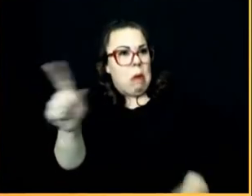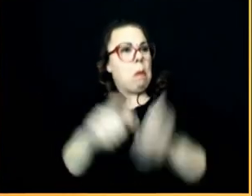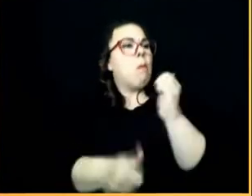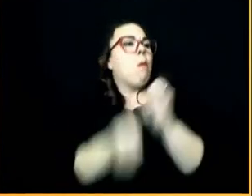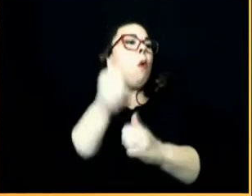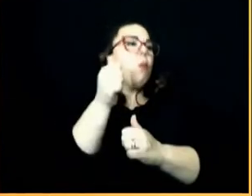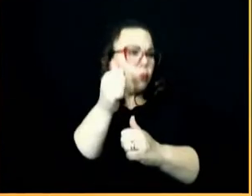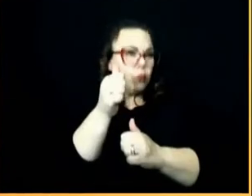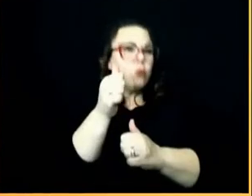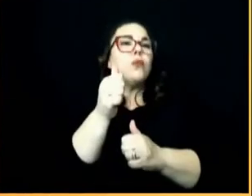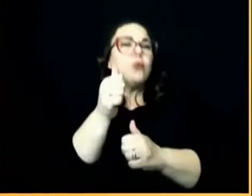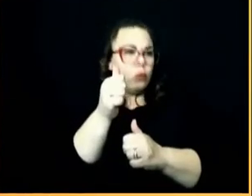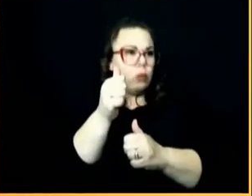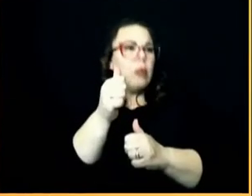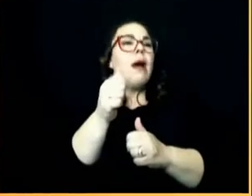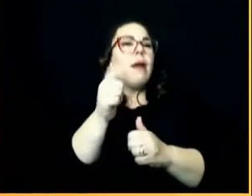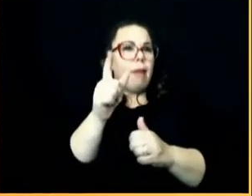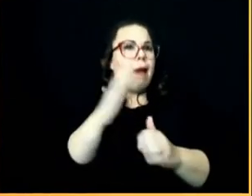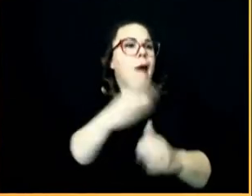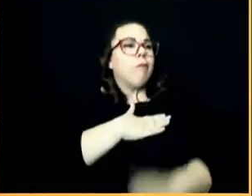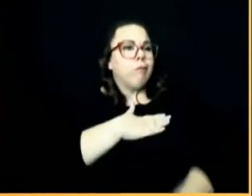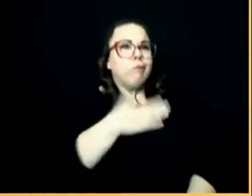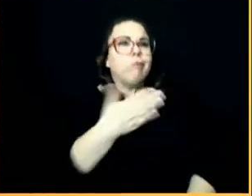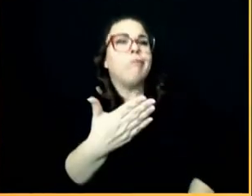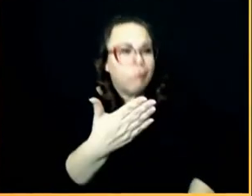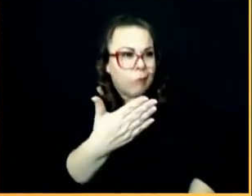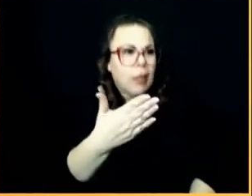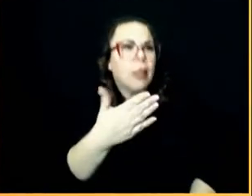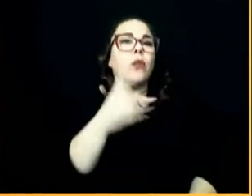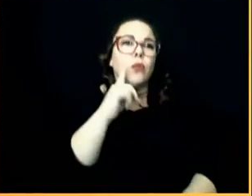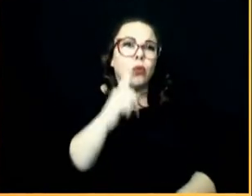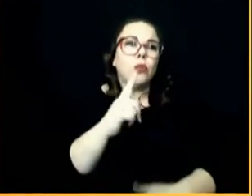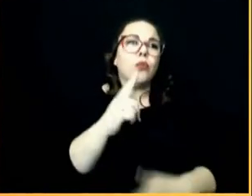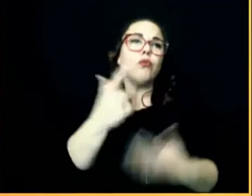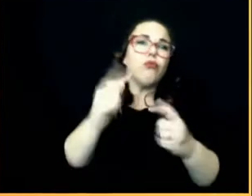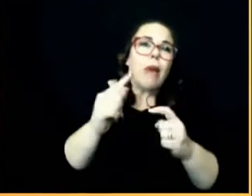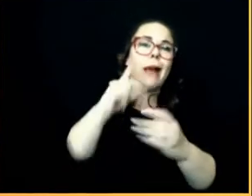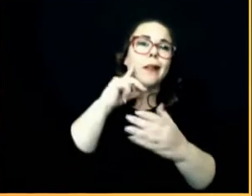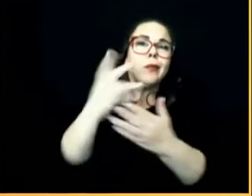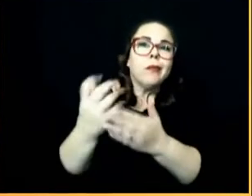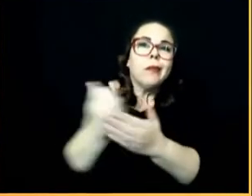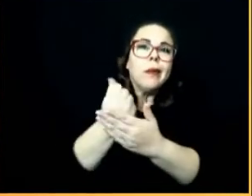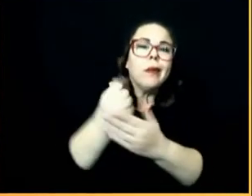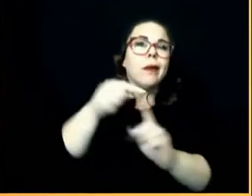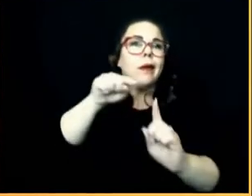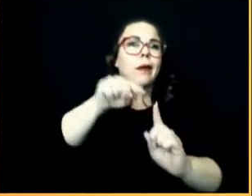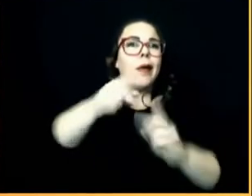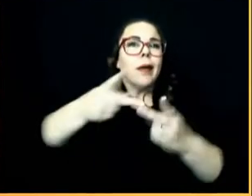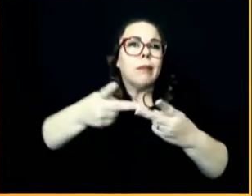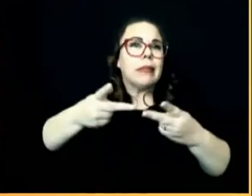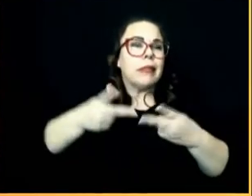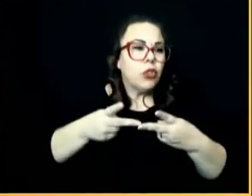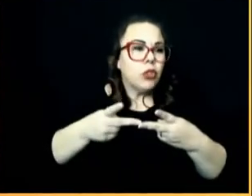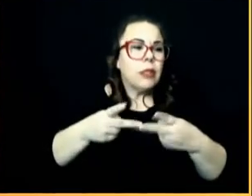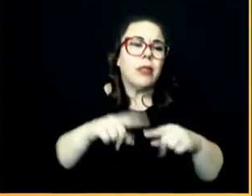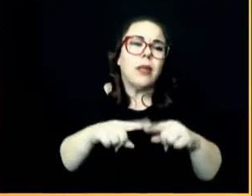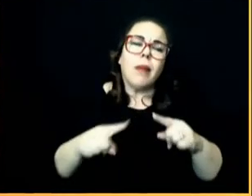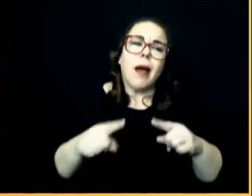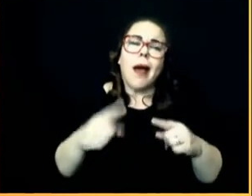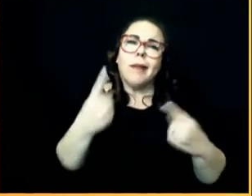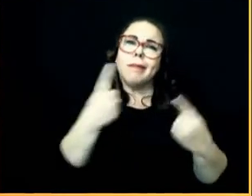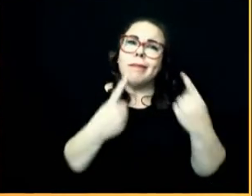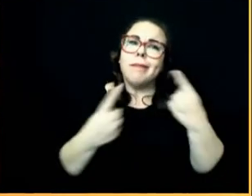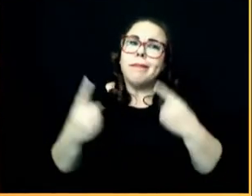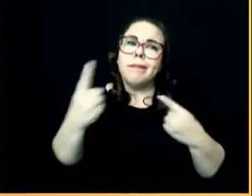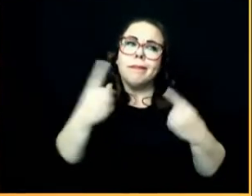that have run for office and who've won who are trans. I'm wondering if you can just tell us what you